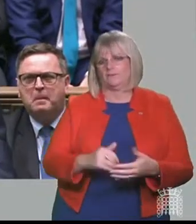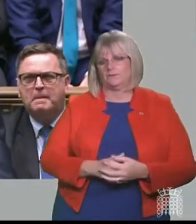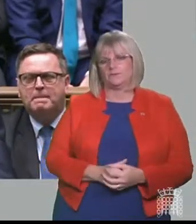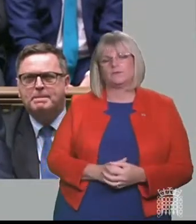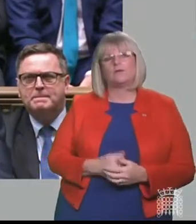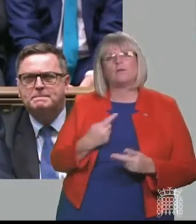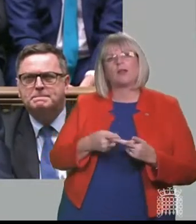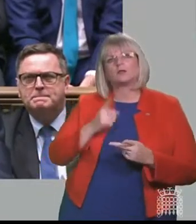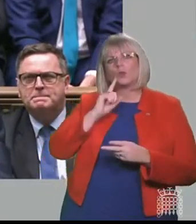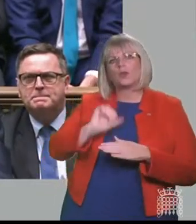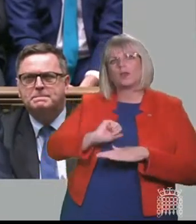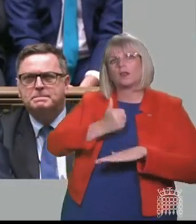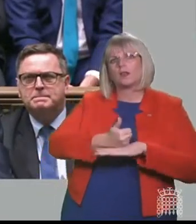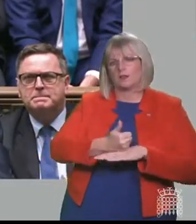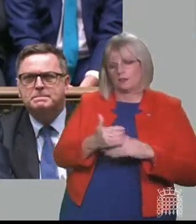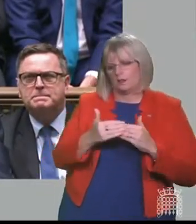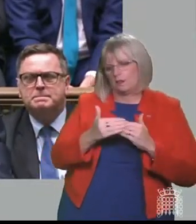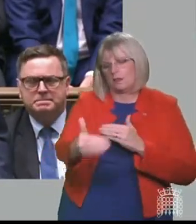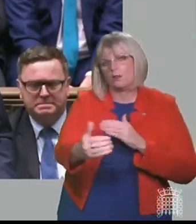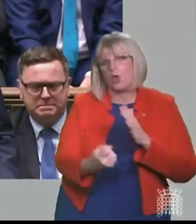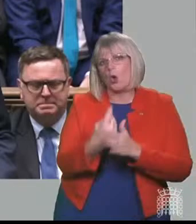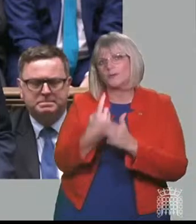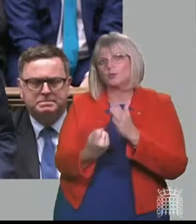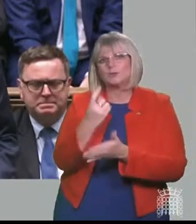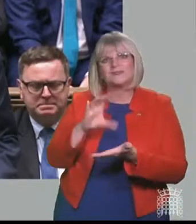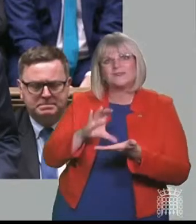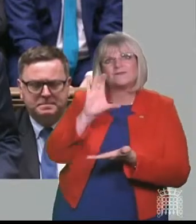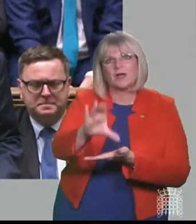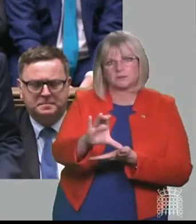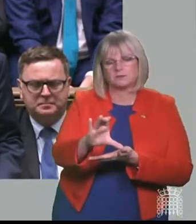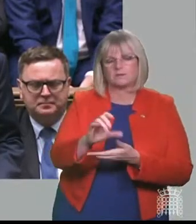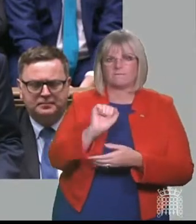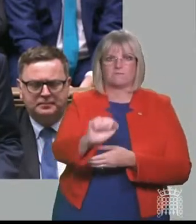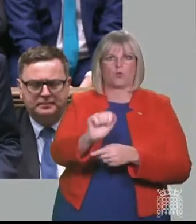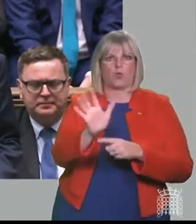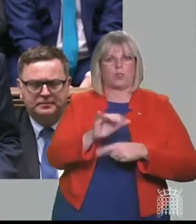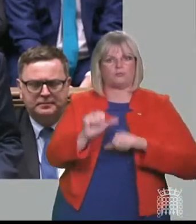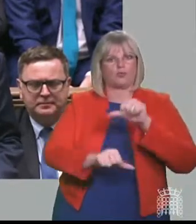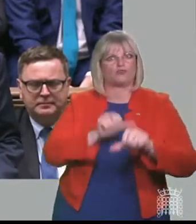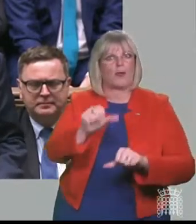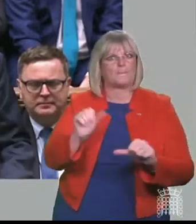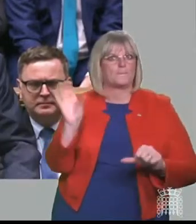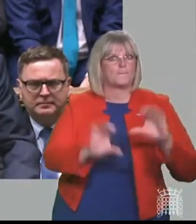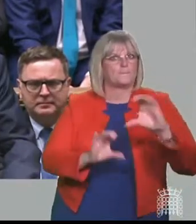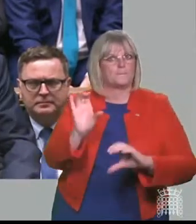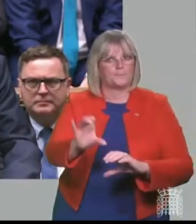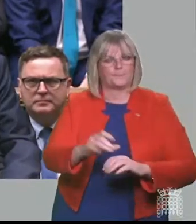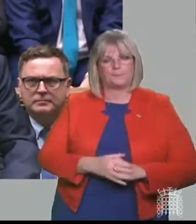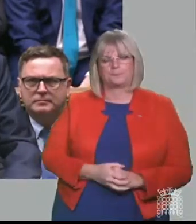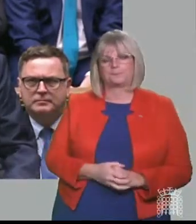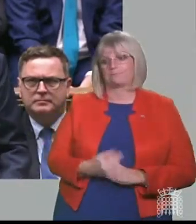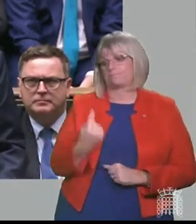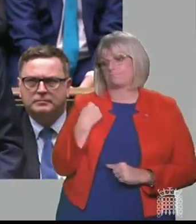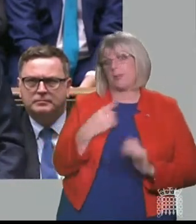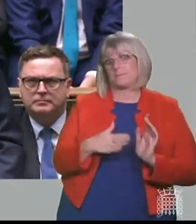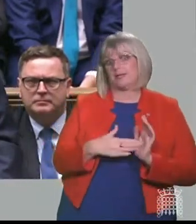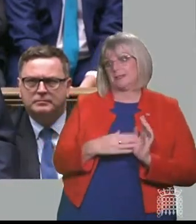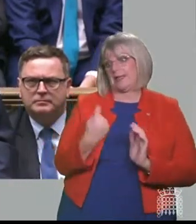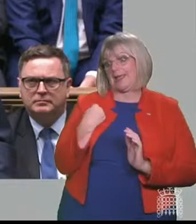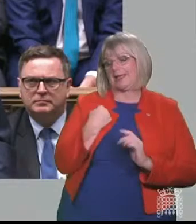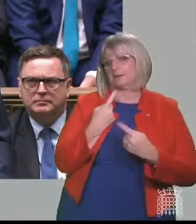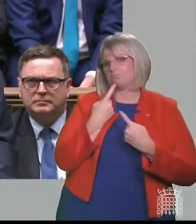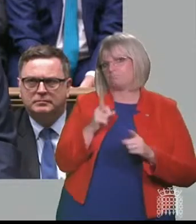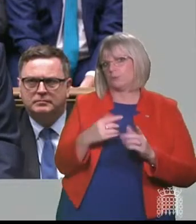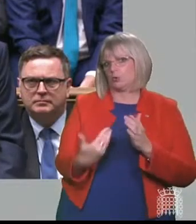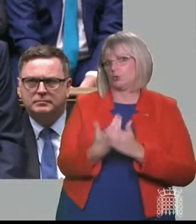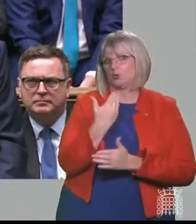fund to catalyse investment into the programme. Now, on Monday, I confirmed a new investment zone in West Yorkshire. Today,